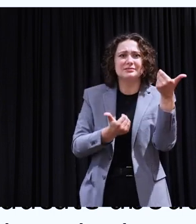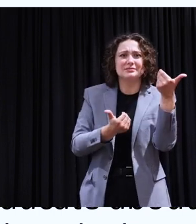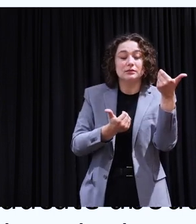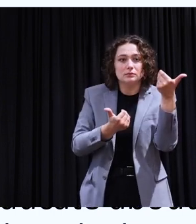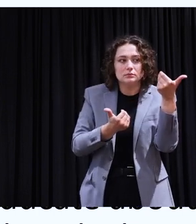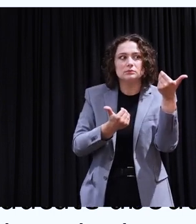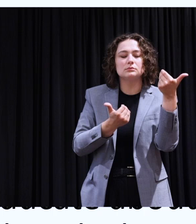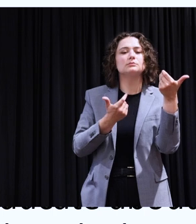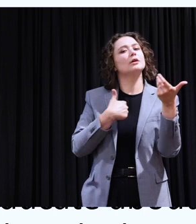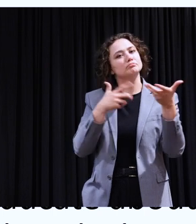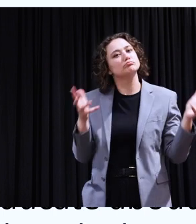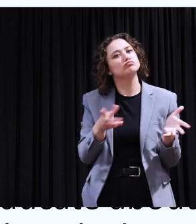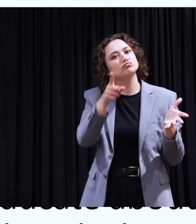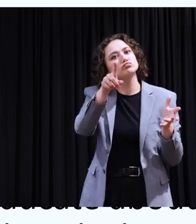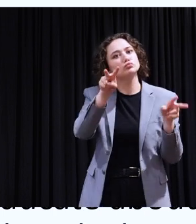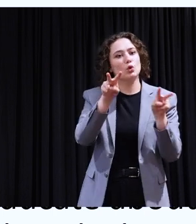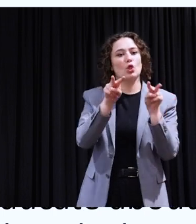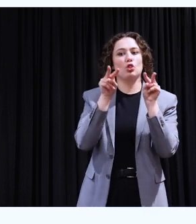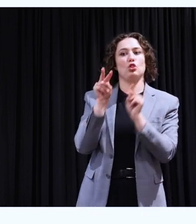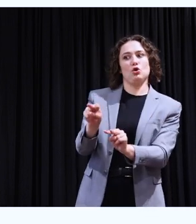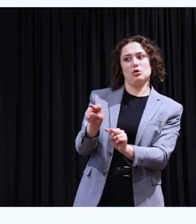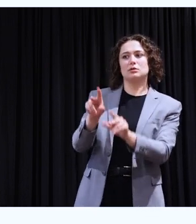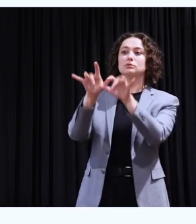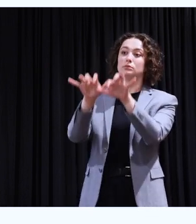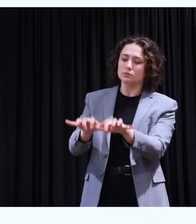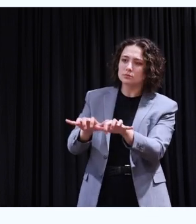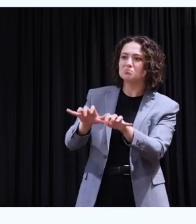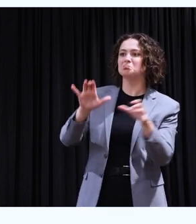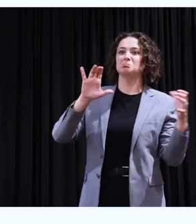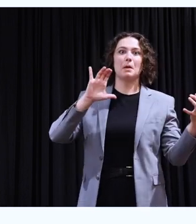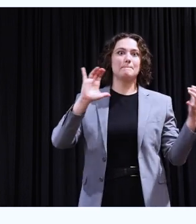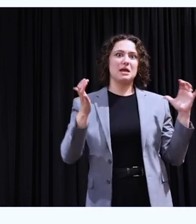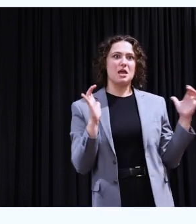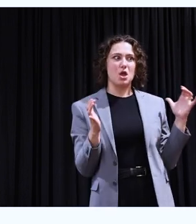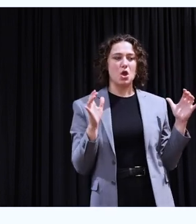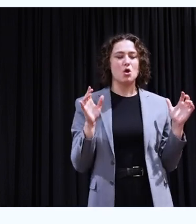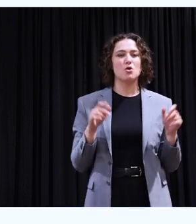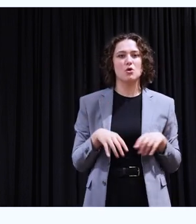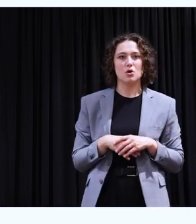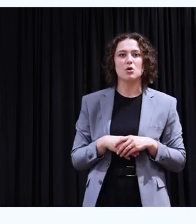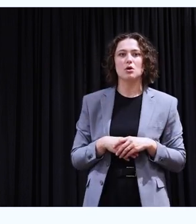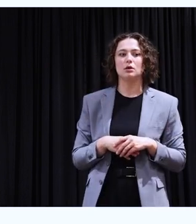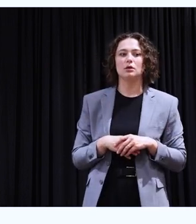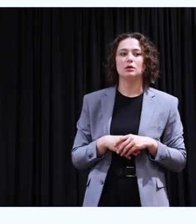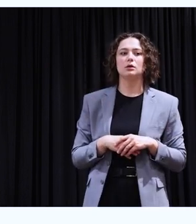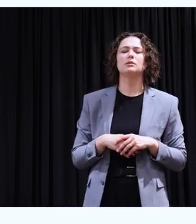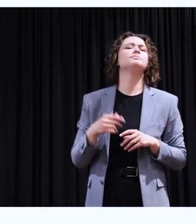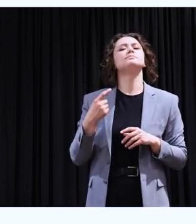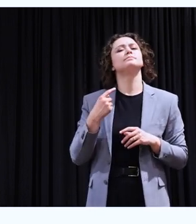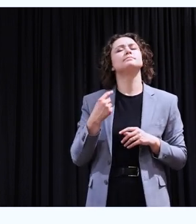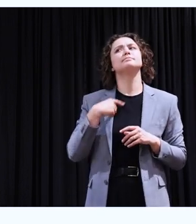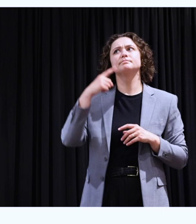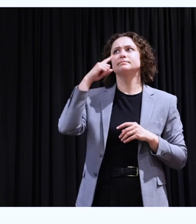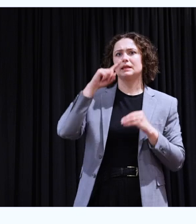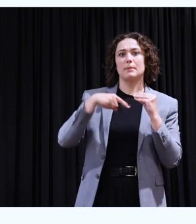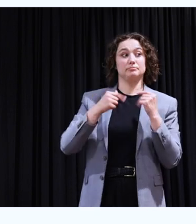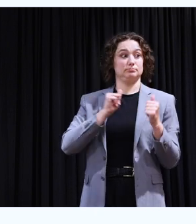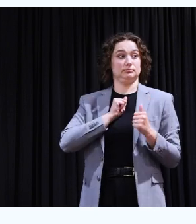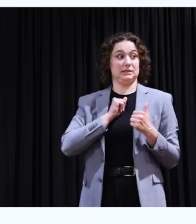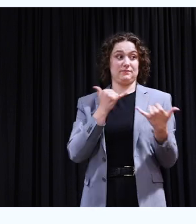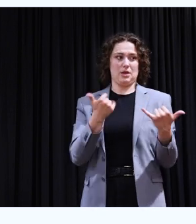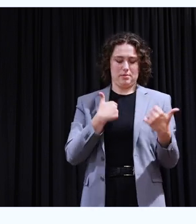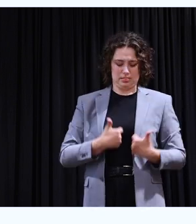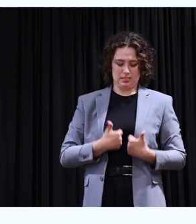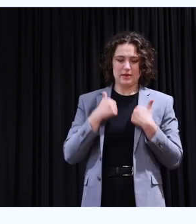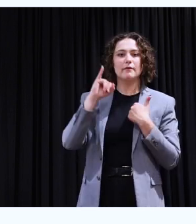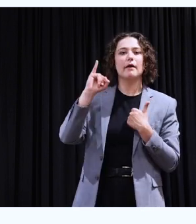plug in your zip code, compare it to others. And then I have here, just thinking about where I am now in Ingham County, I wanted a